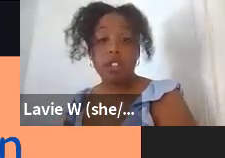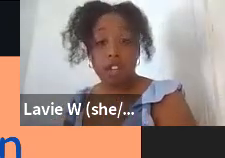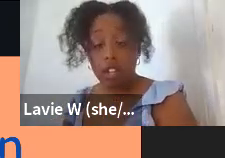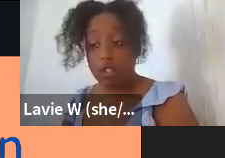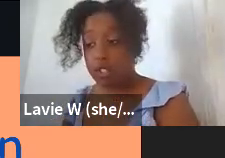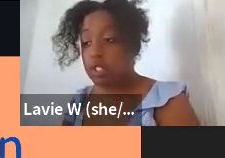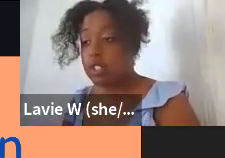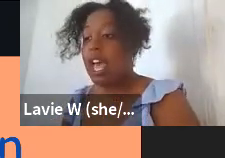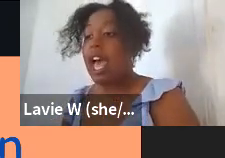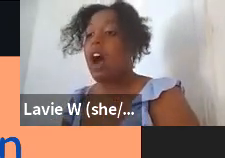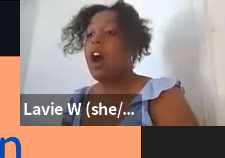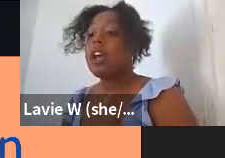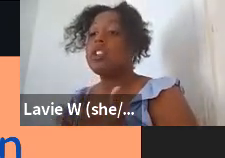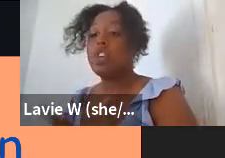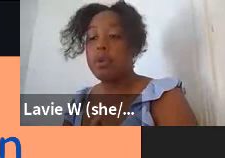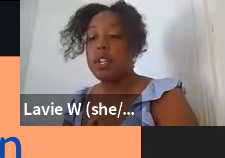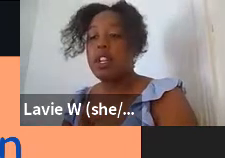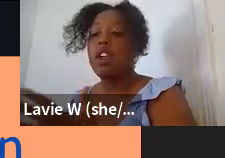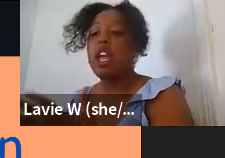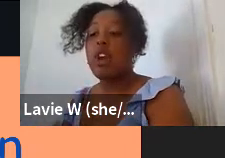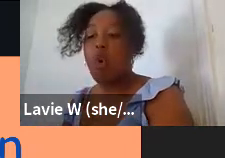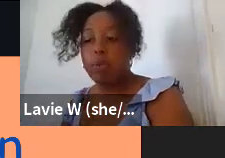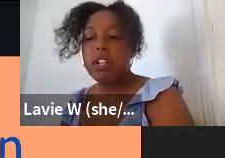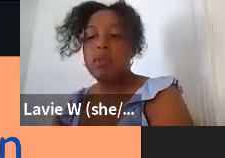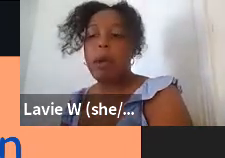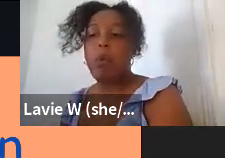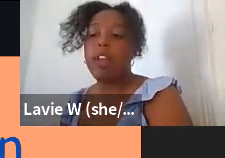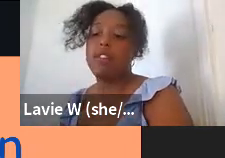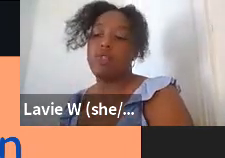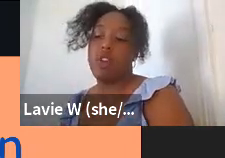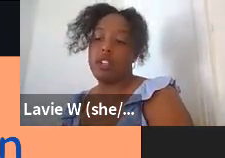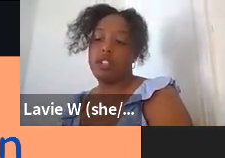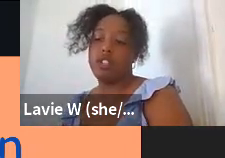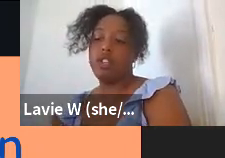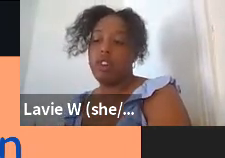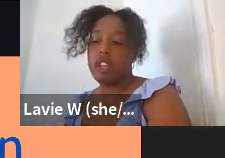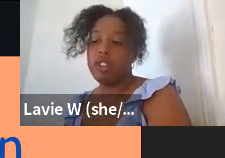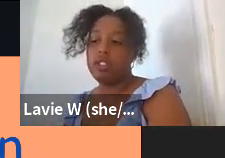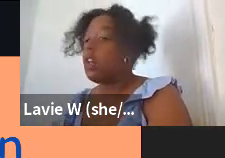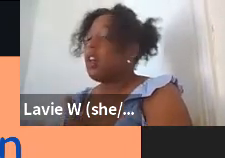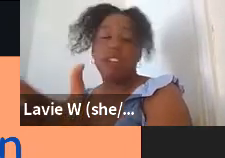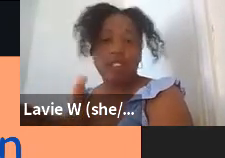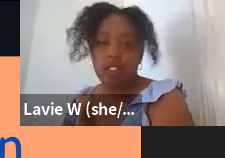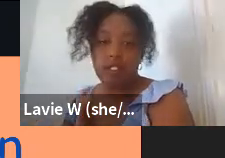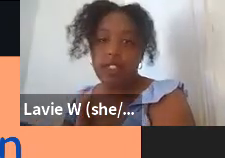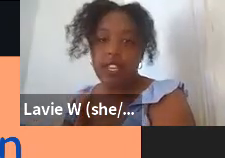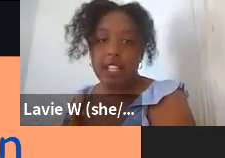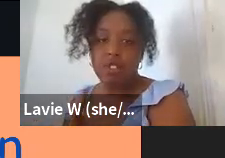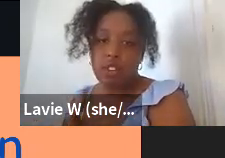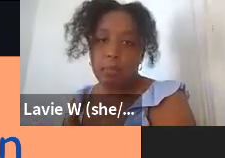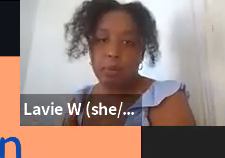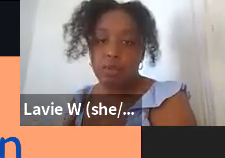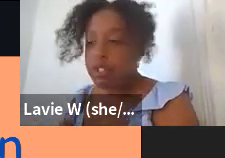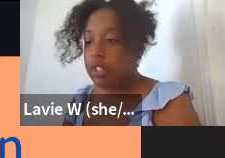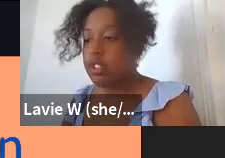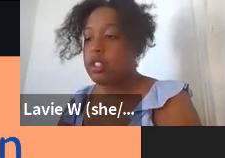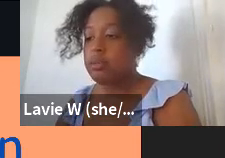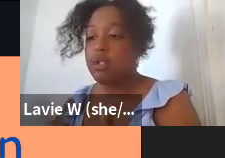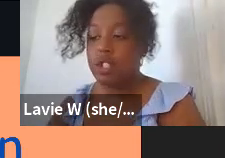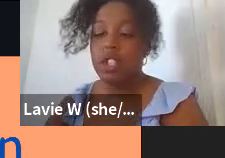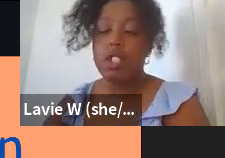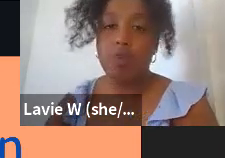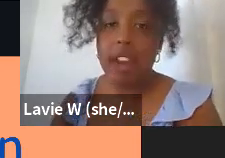other cultures are interpreted and incorporated by white visual artists, curators, theatrical